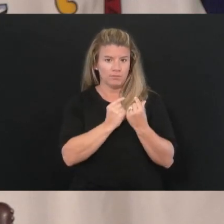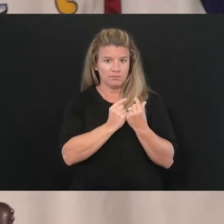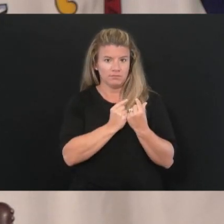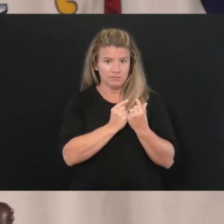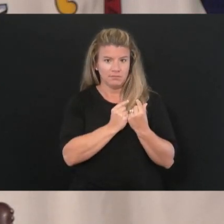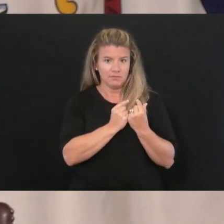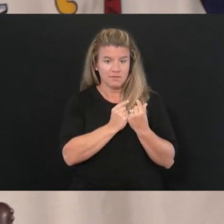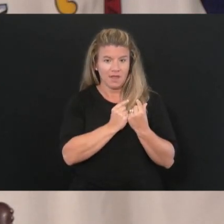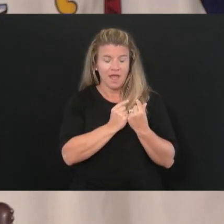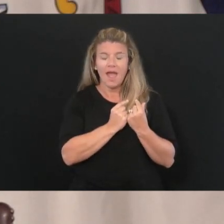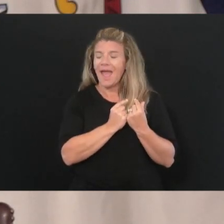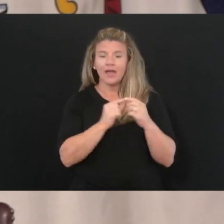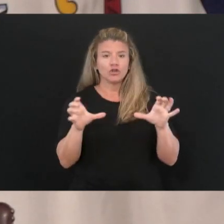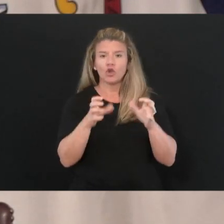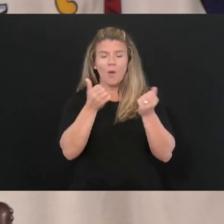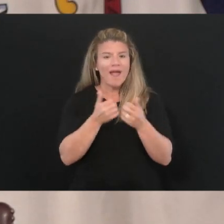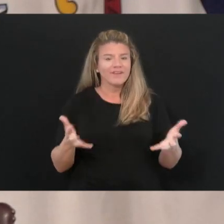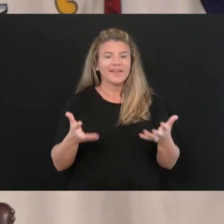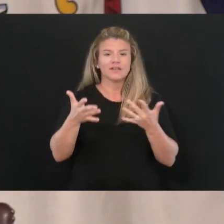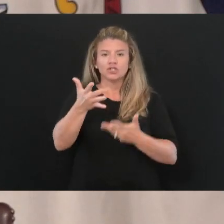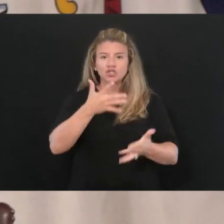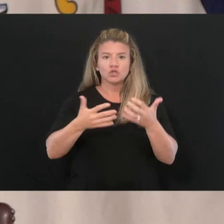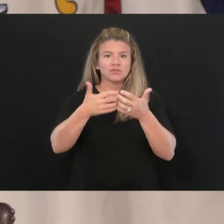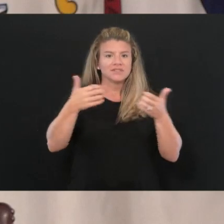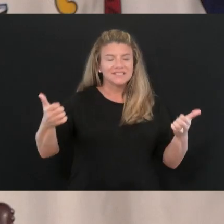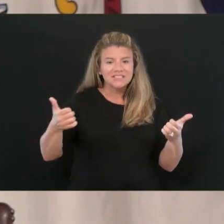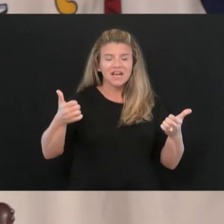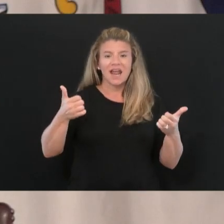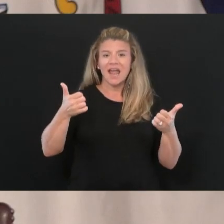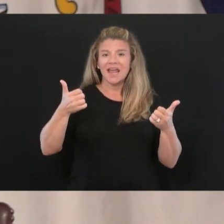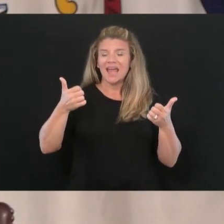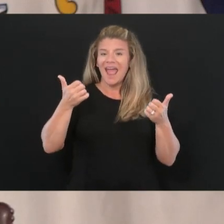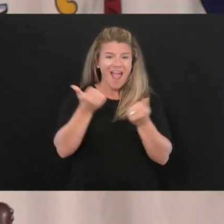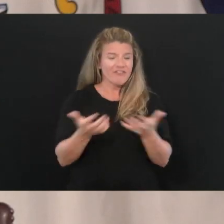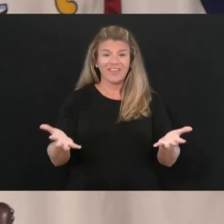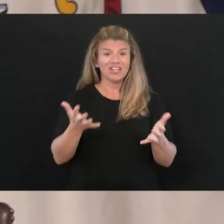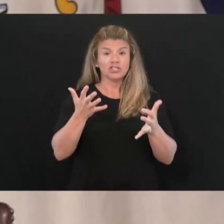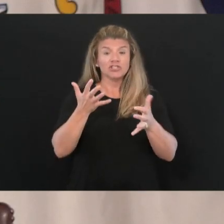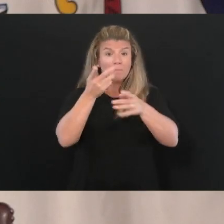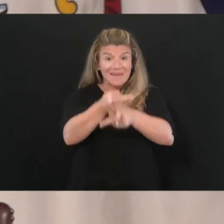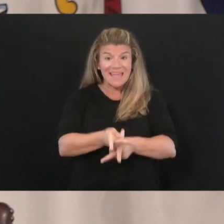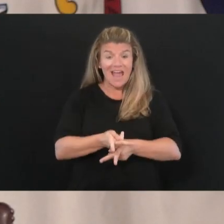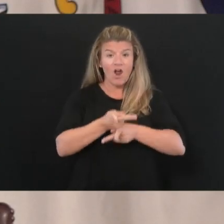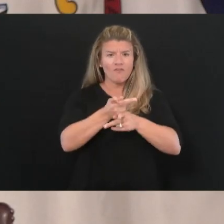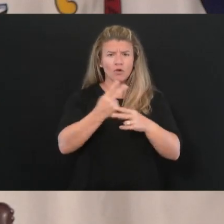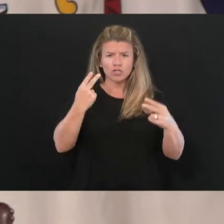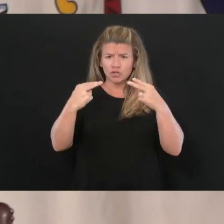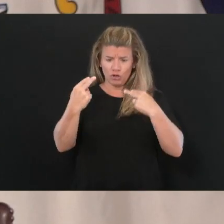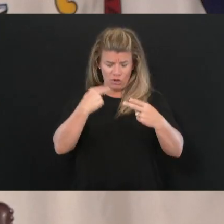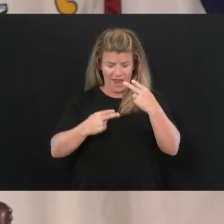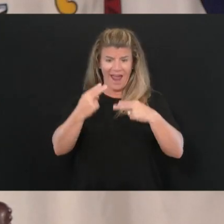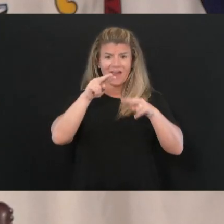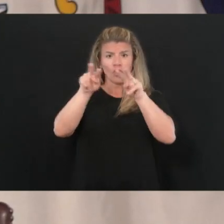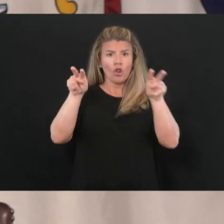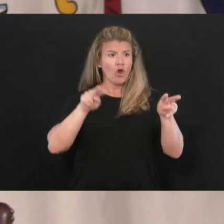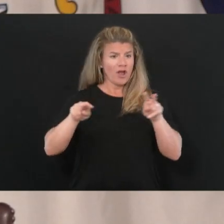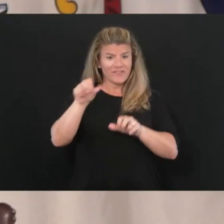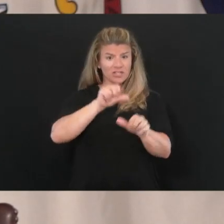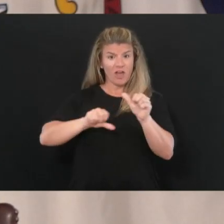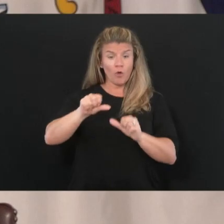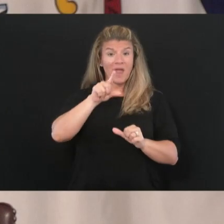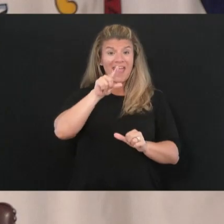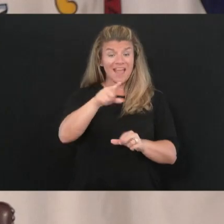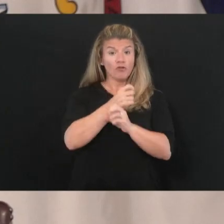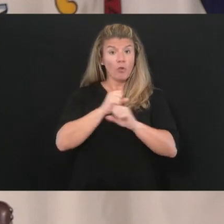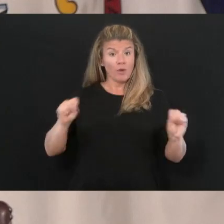and to do all the things from social distancing to just being careful. Just look after yourself. If you protect